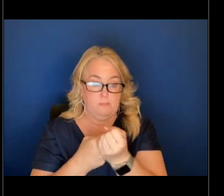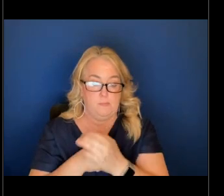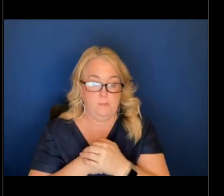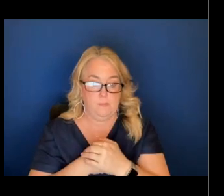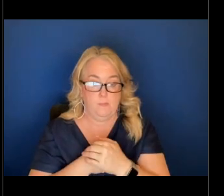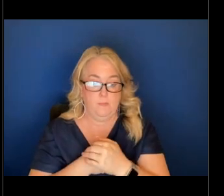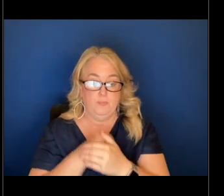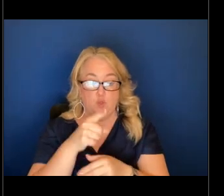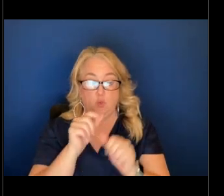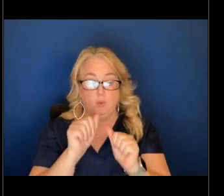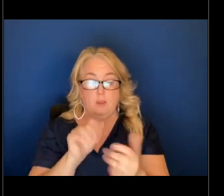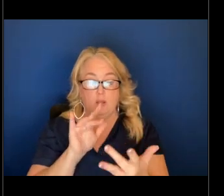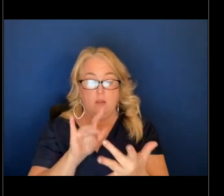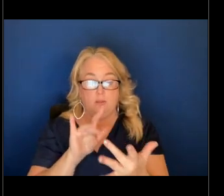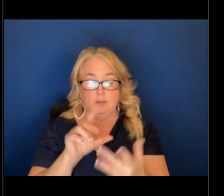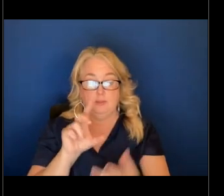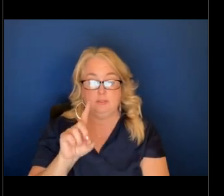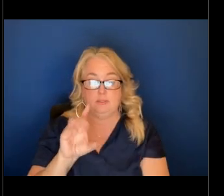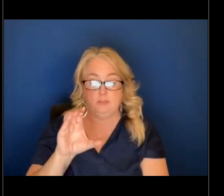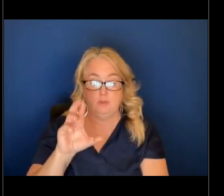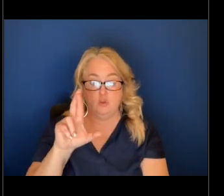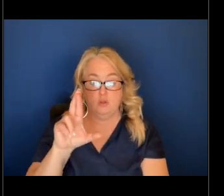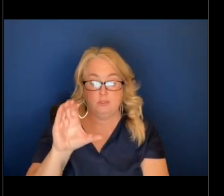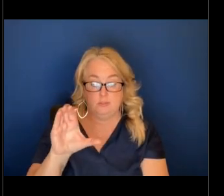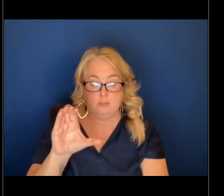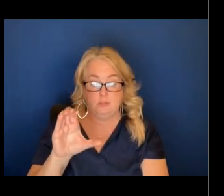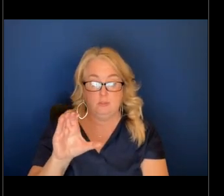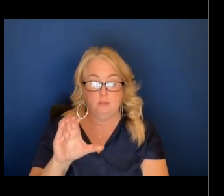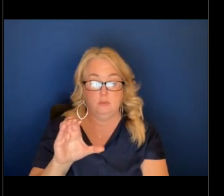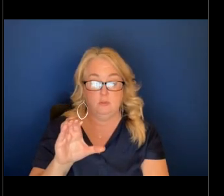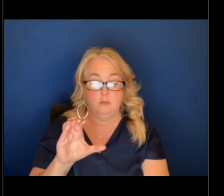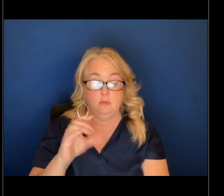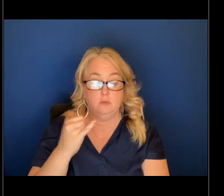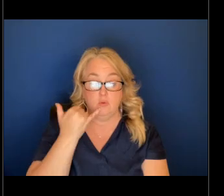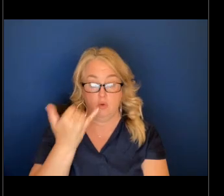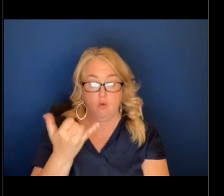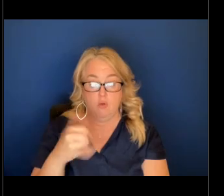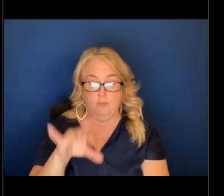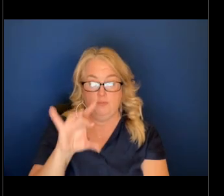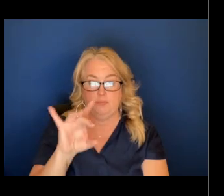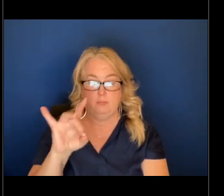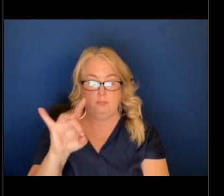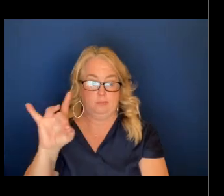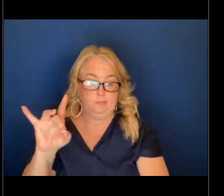You can reach the DCRC toll-free at